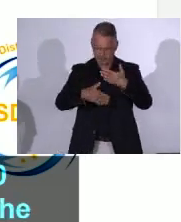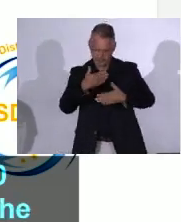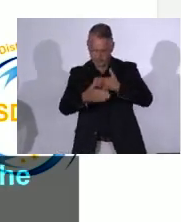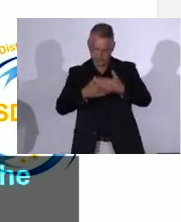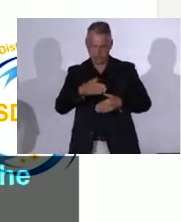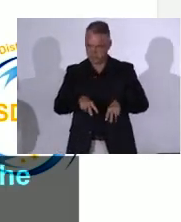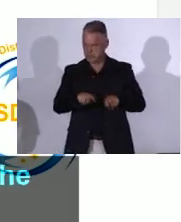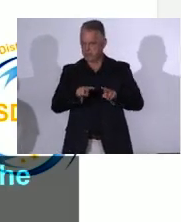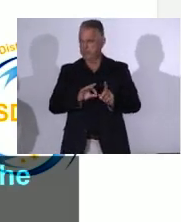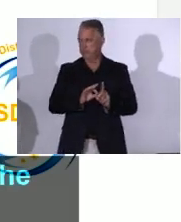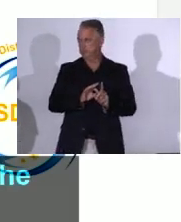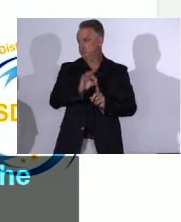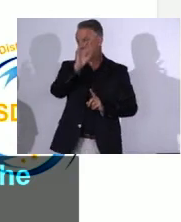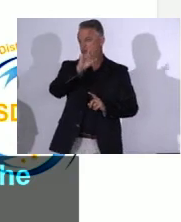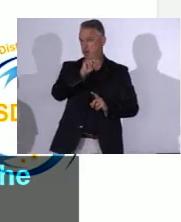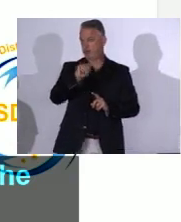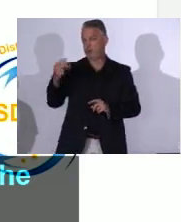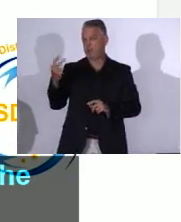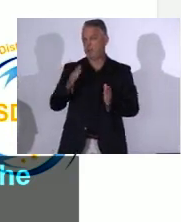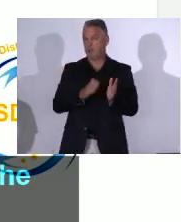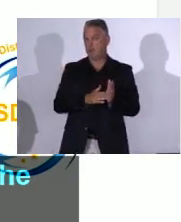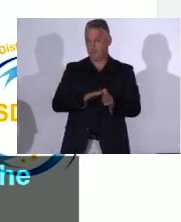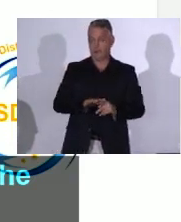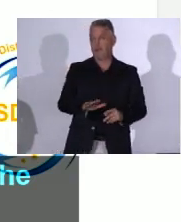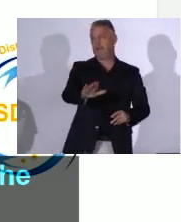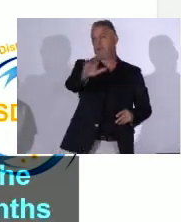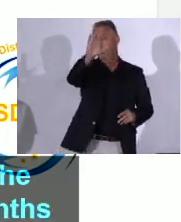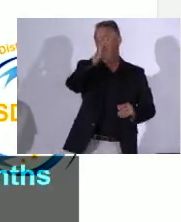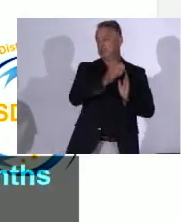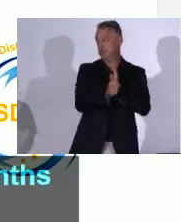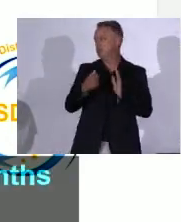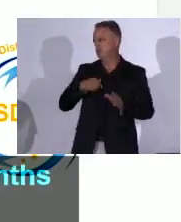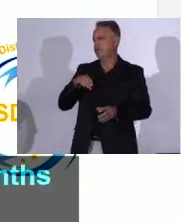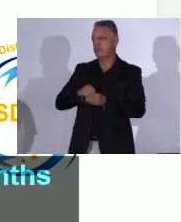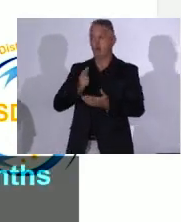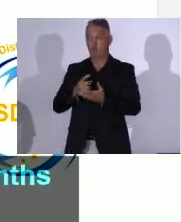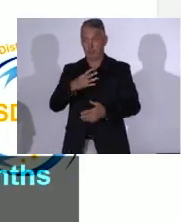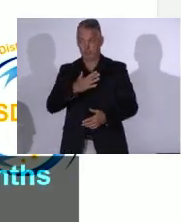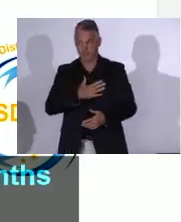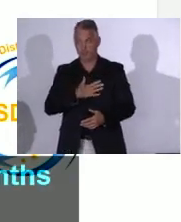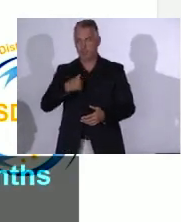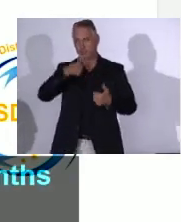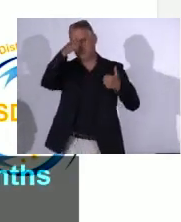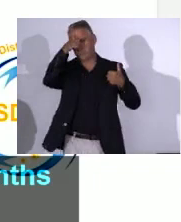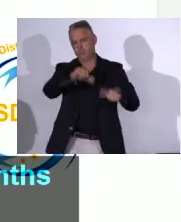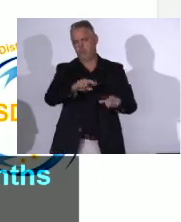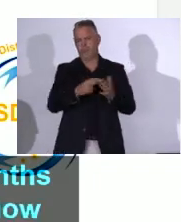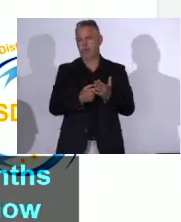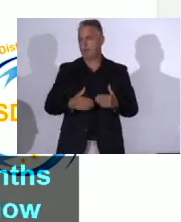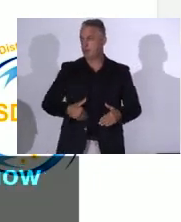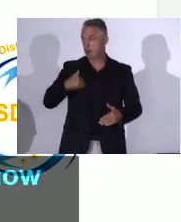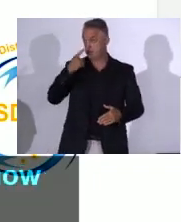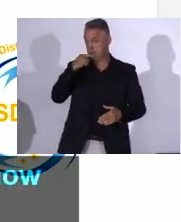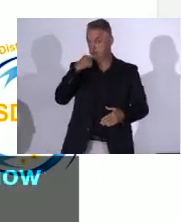that. That's been running for sort of 12 to 18 months, and I've been involved with that heavily for the last 12 months and got to know the people in the group really well, and